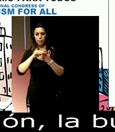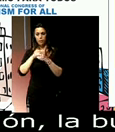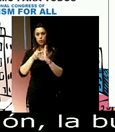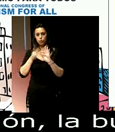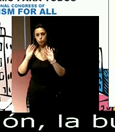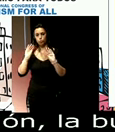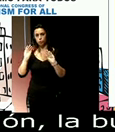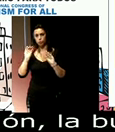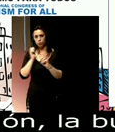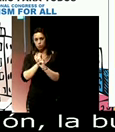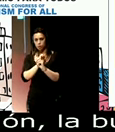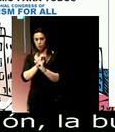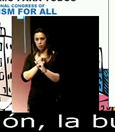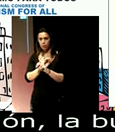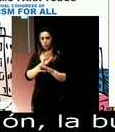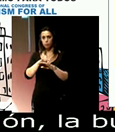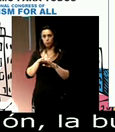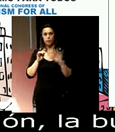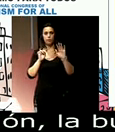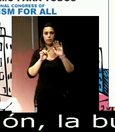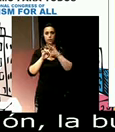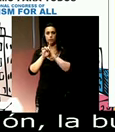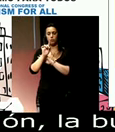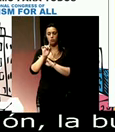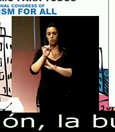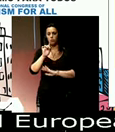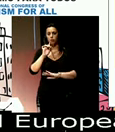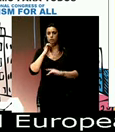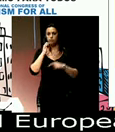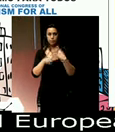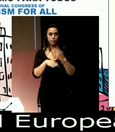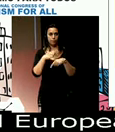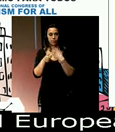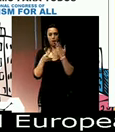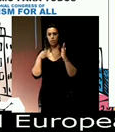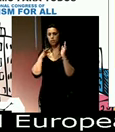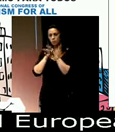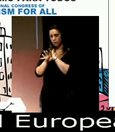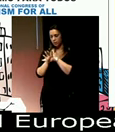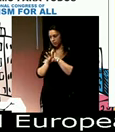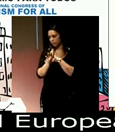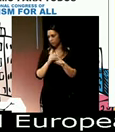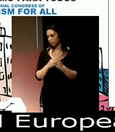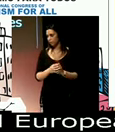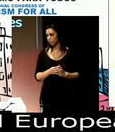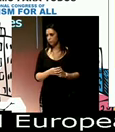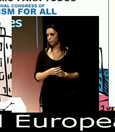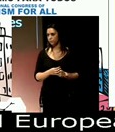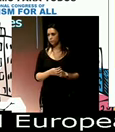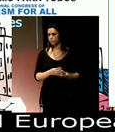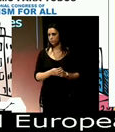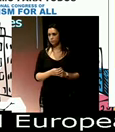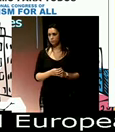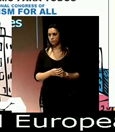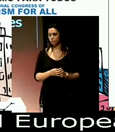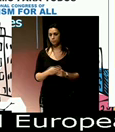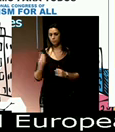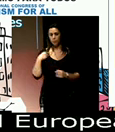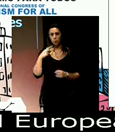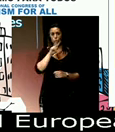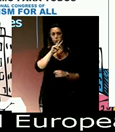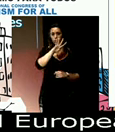and development of constant accessibility and related service inspired to the circle of